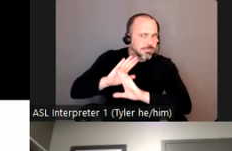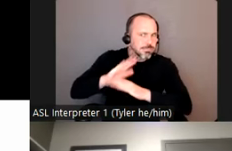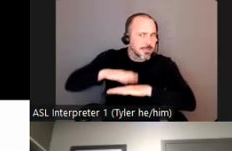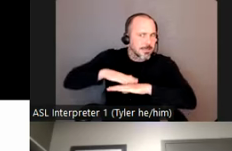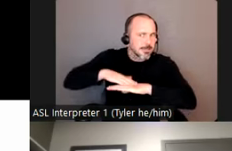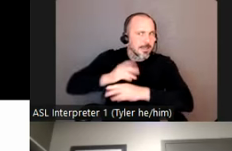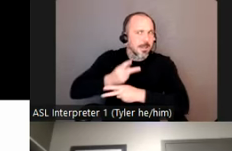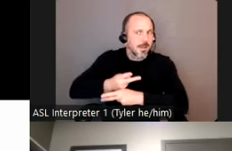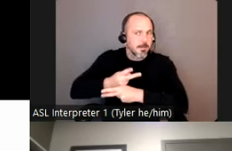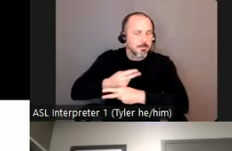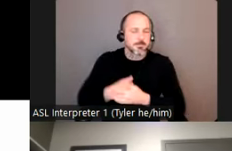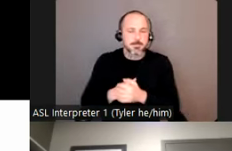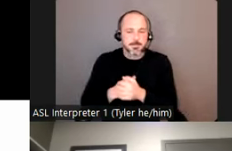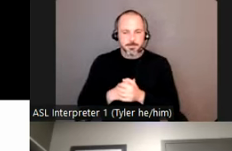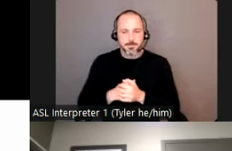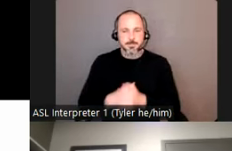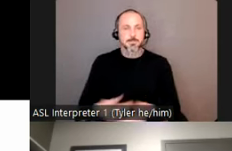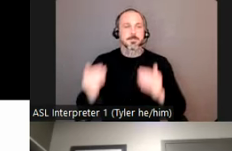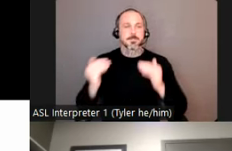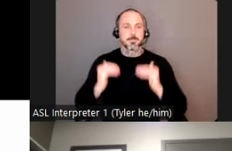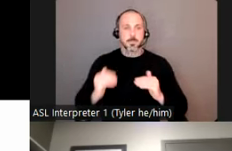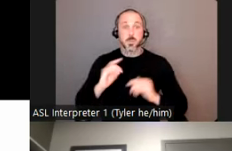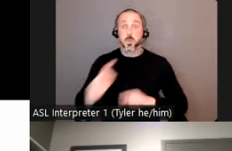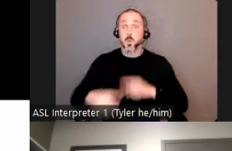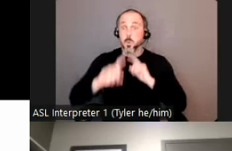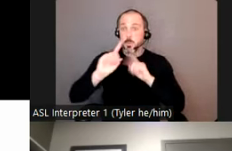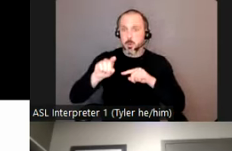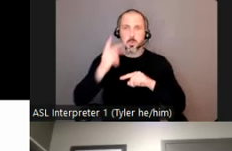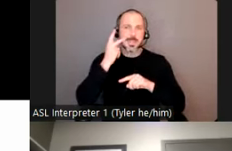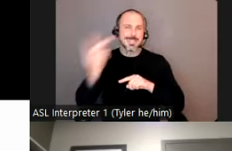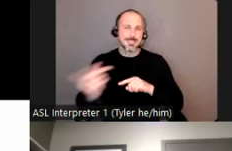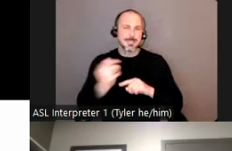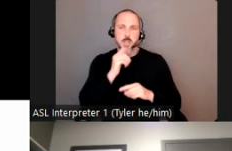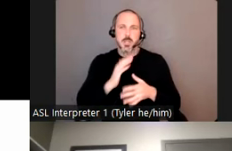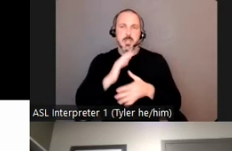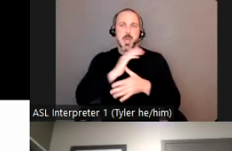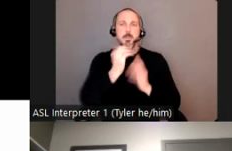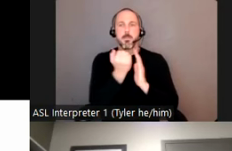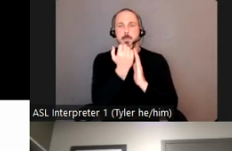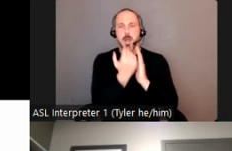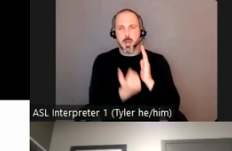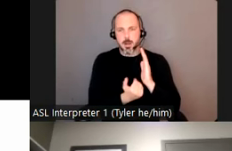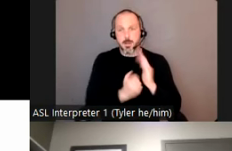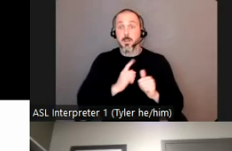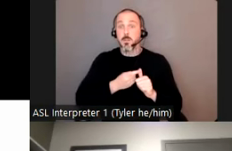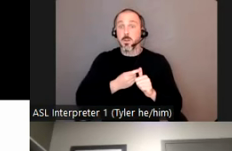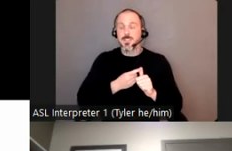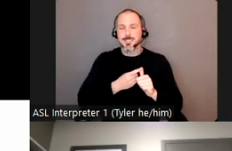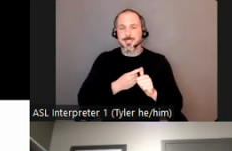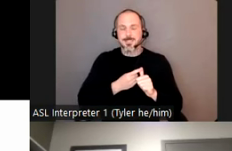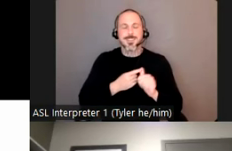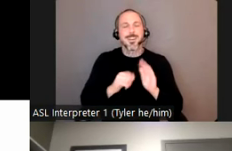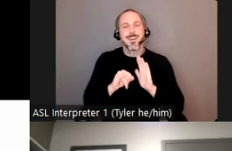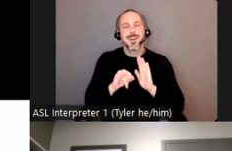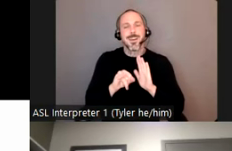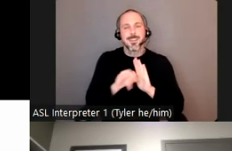And here's our top frauds by reports. So identity fraud obviously is number one that's reported to us. This